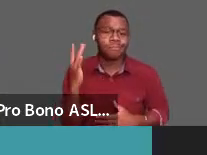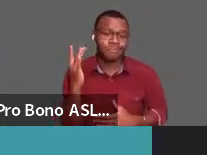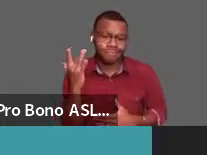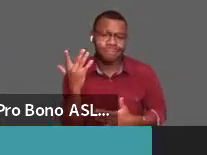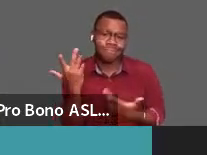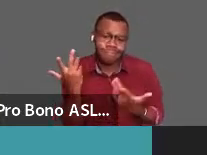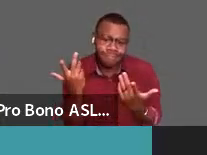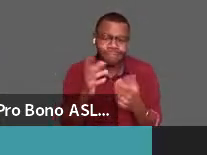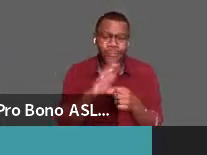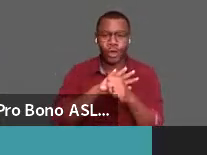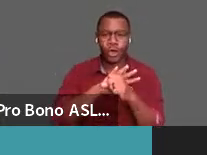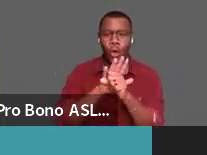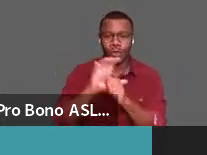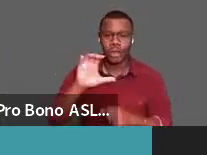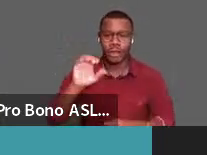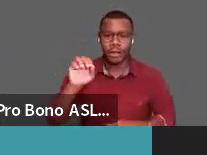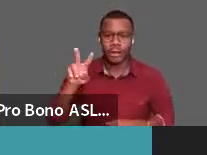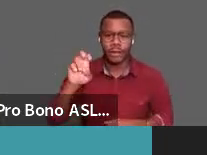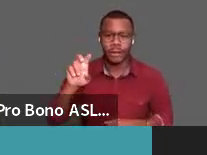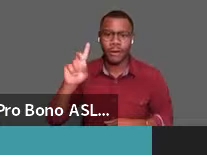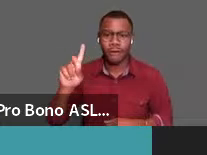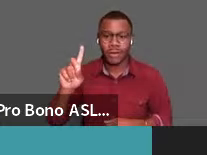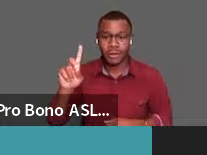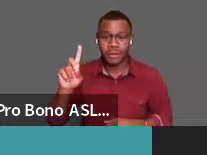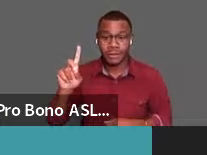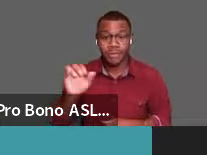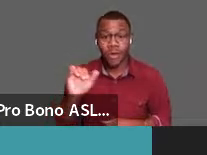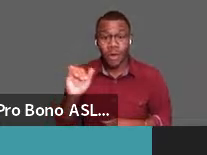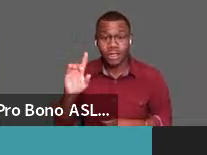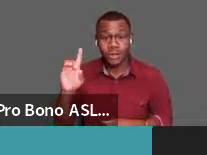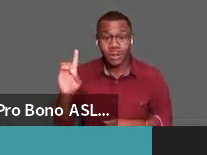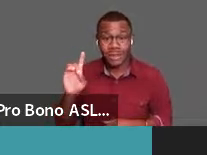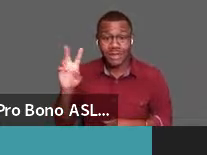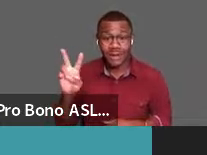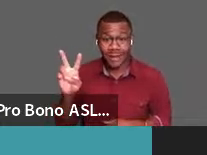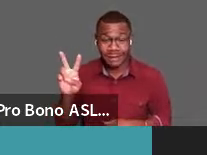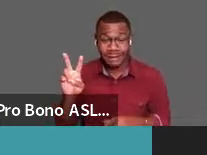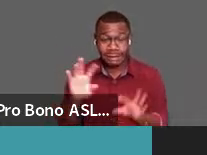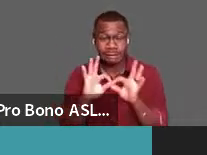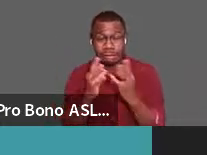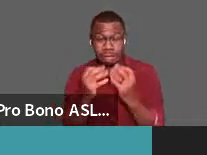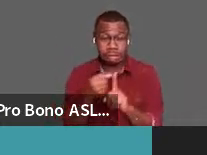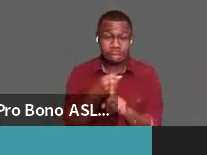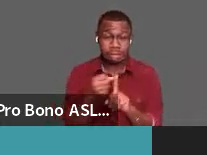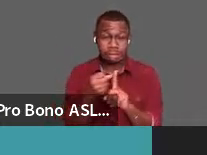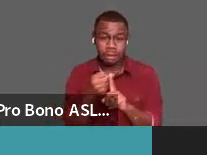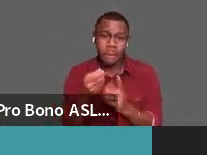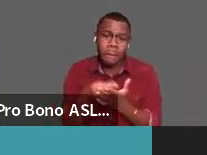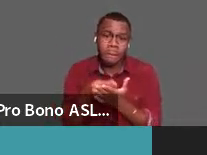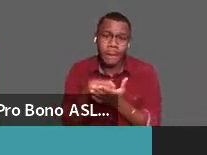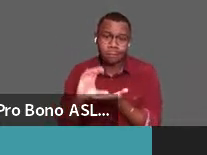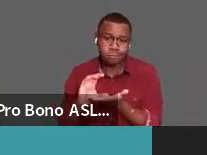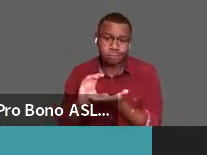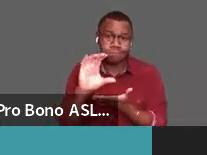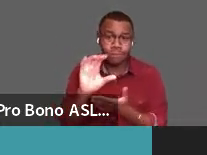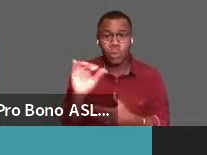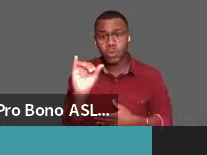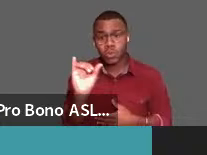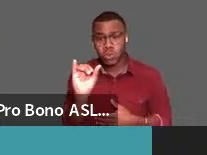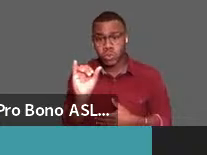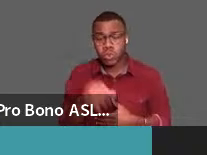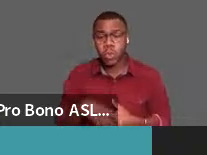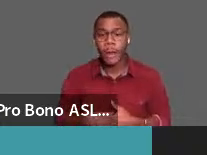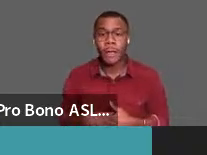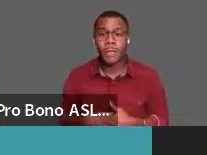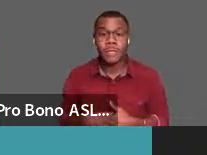there also was an infusion of funds for domestic violence. And then when you look over at the Department of Mental Health, the Department